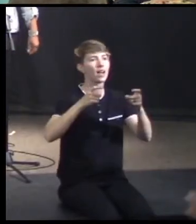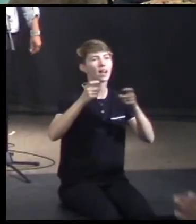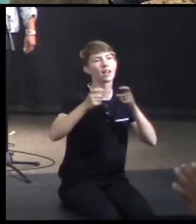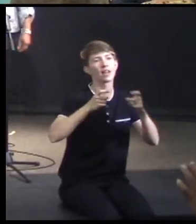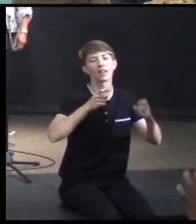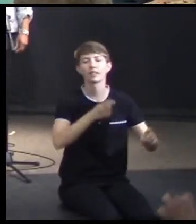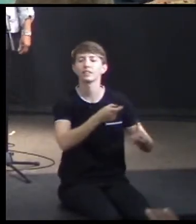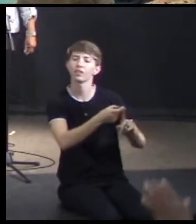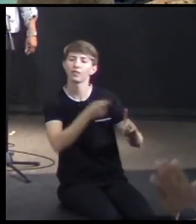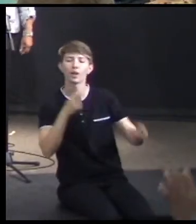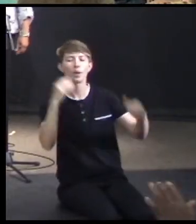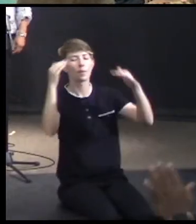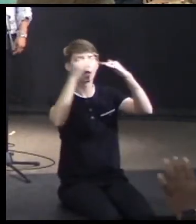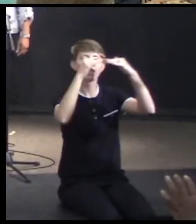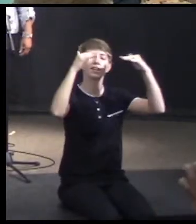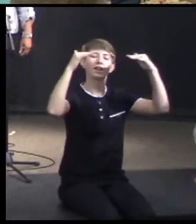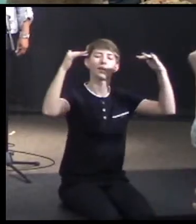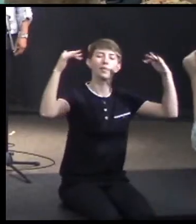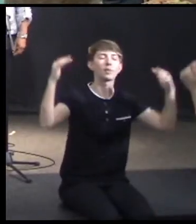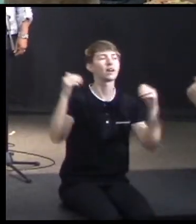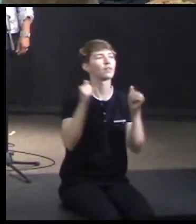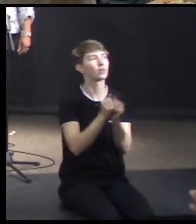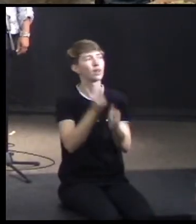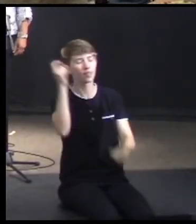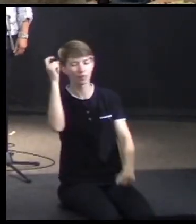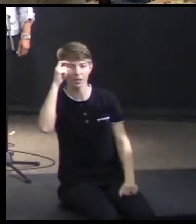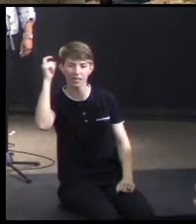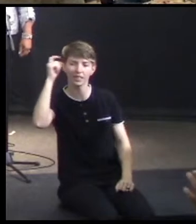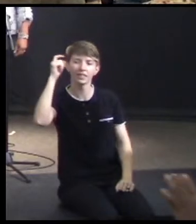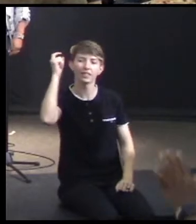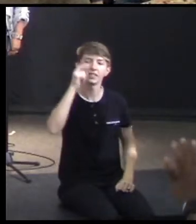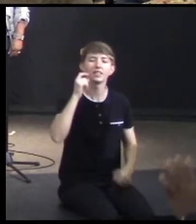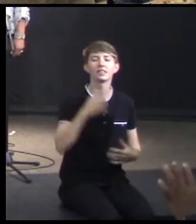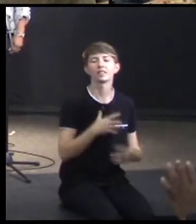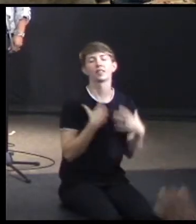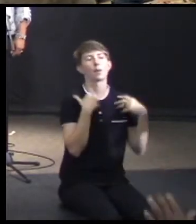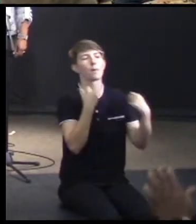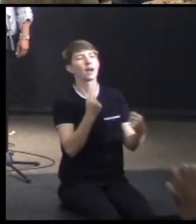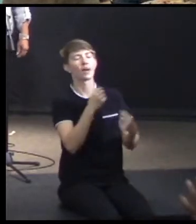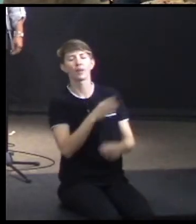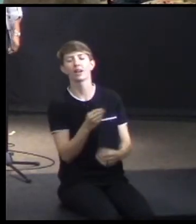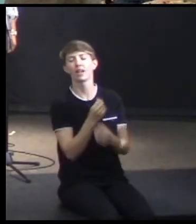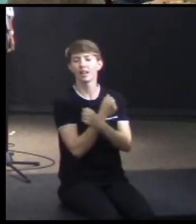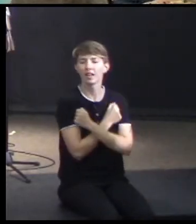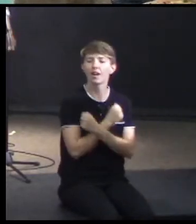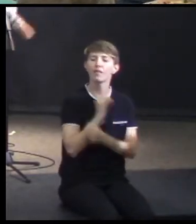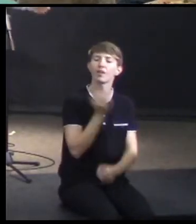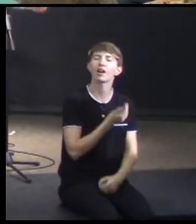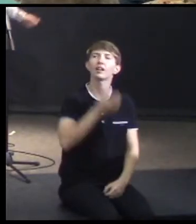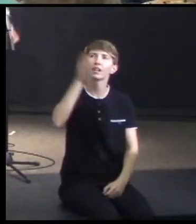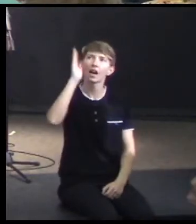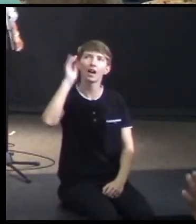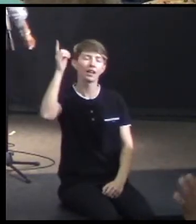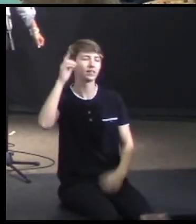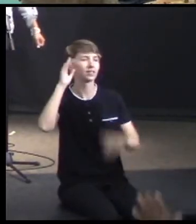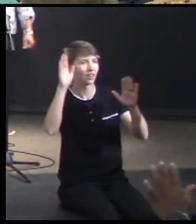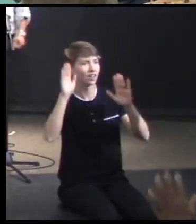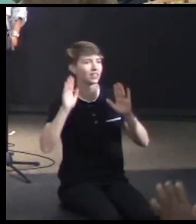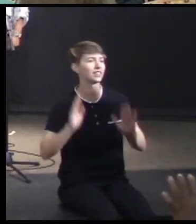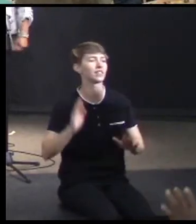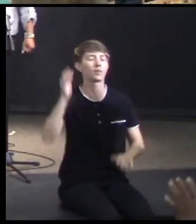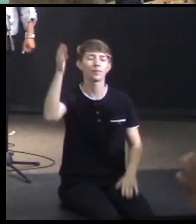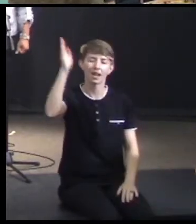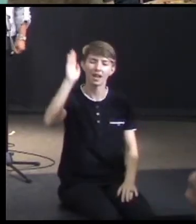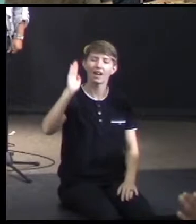He reigns from heaven above with wisdom, power, and love. Our God is